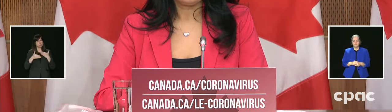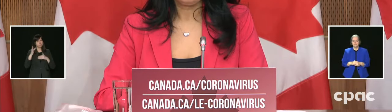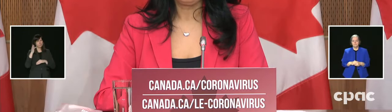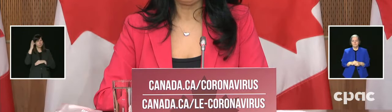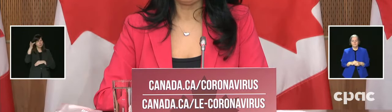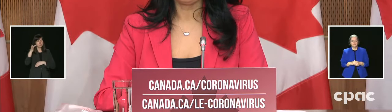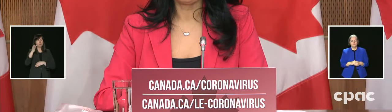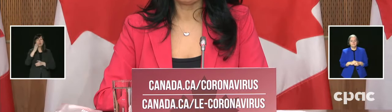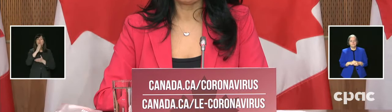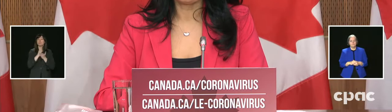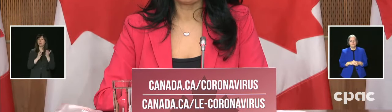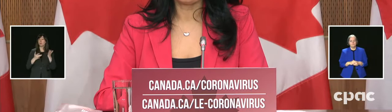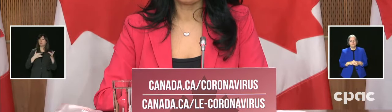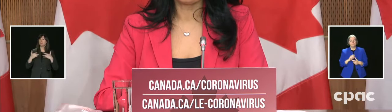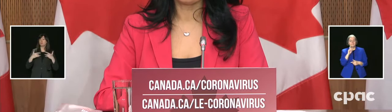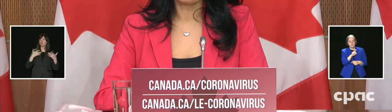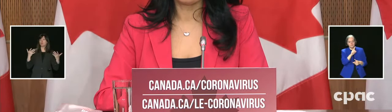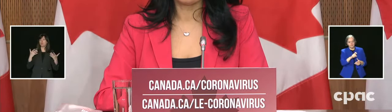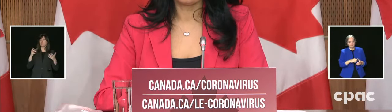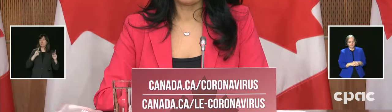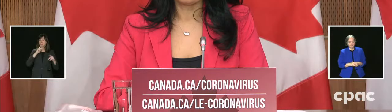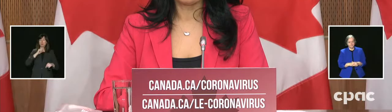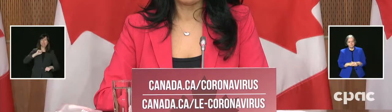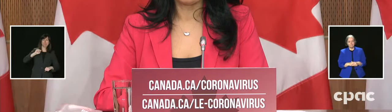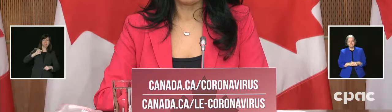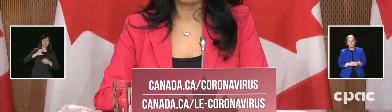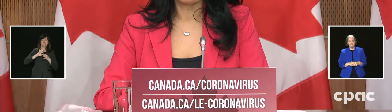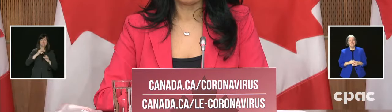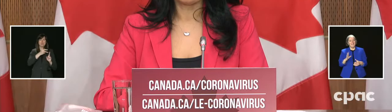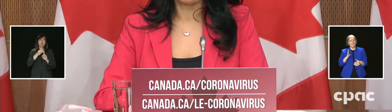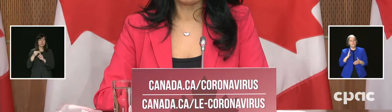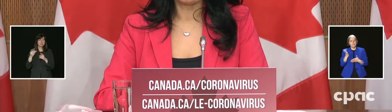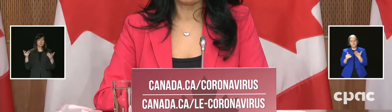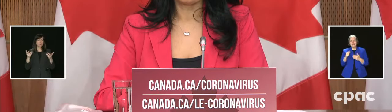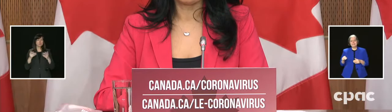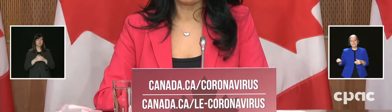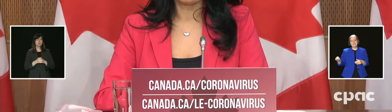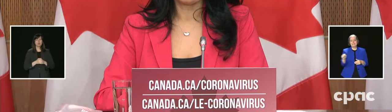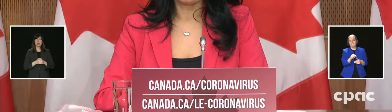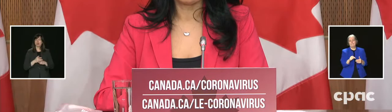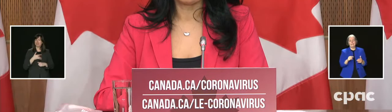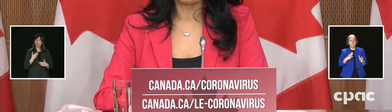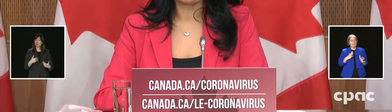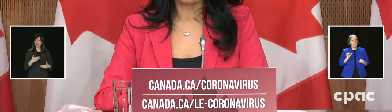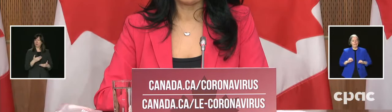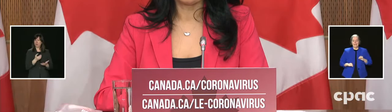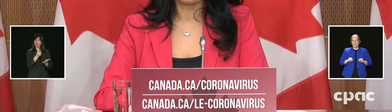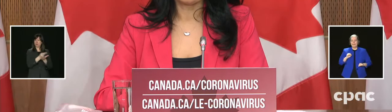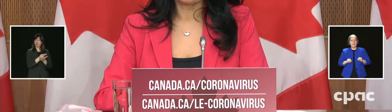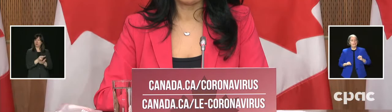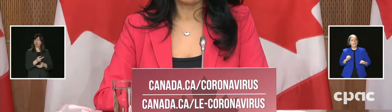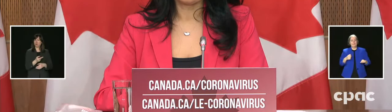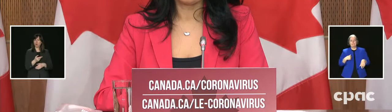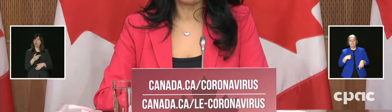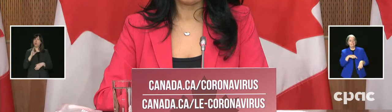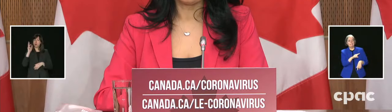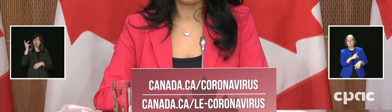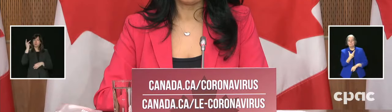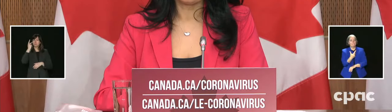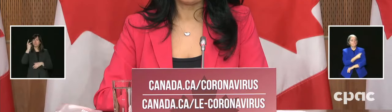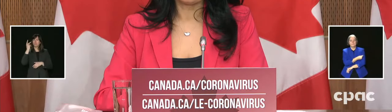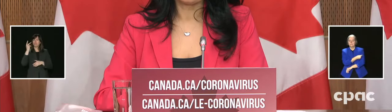from people who are hesitant about a vaccine is that the approval was, subject to political pressure. I'm